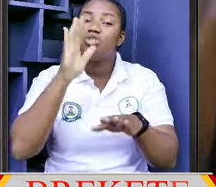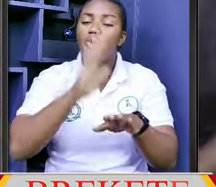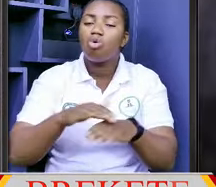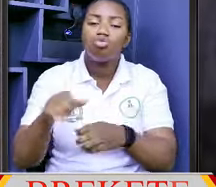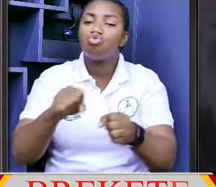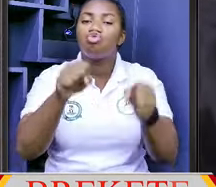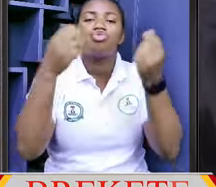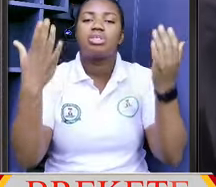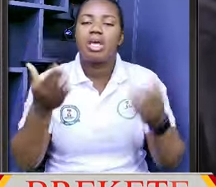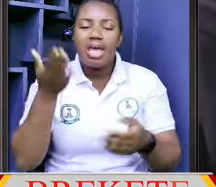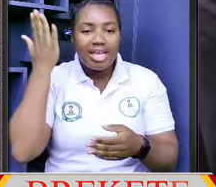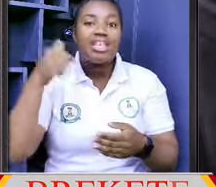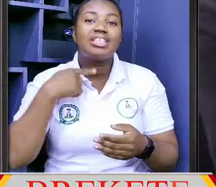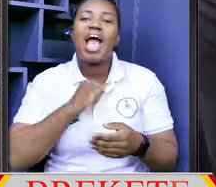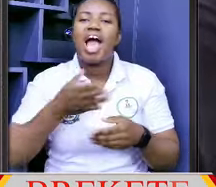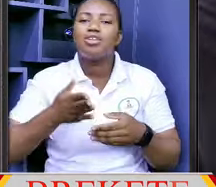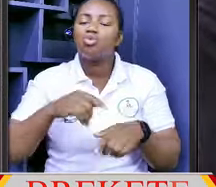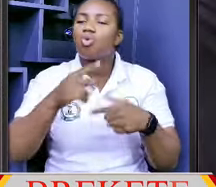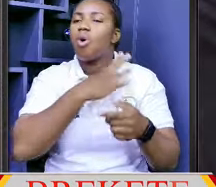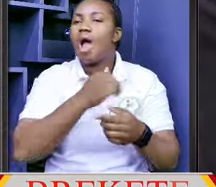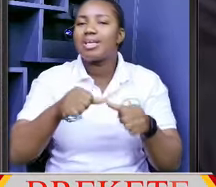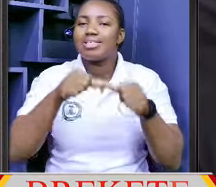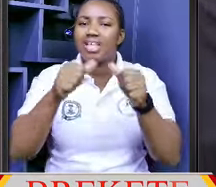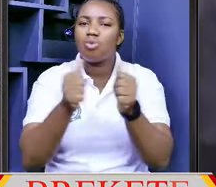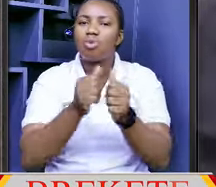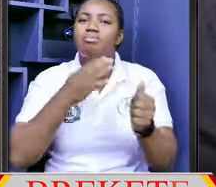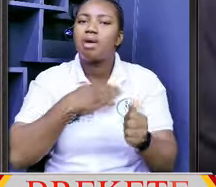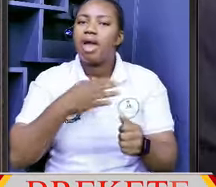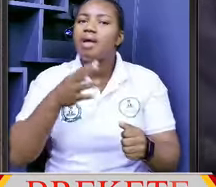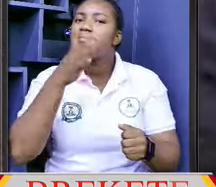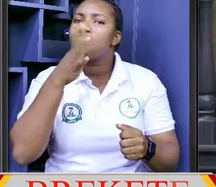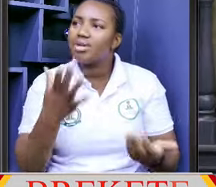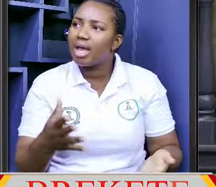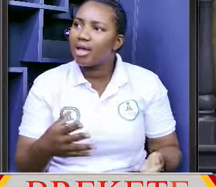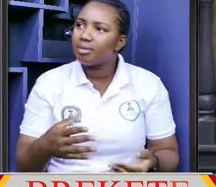with your mother. I say, Who they tell you this rubbish?